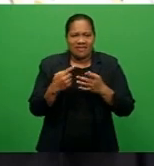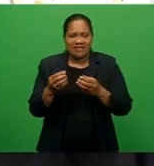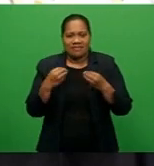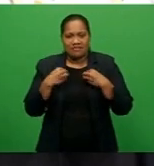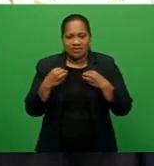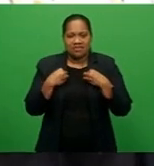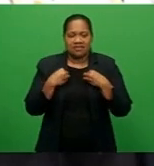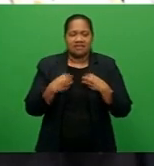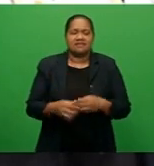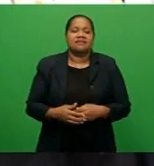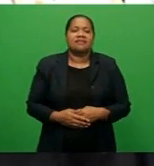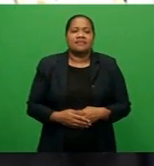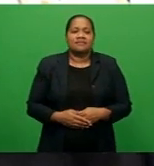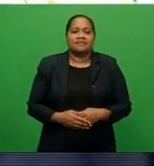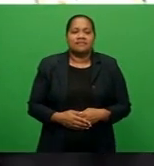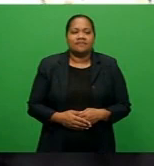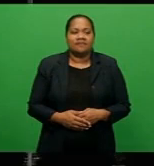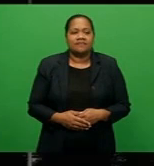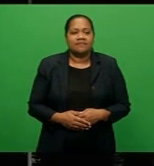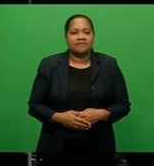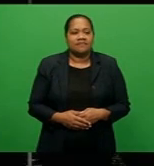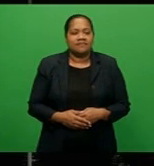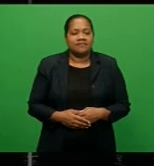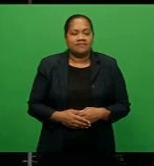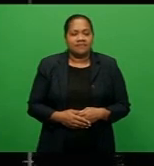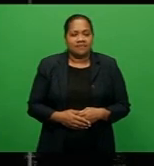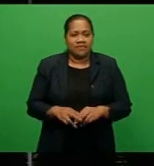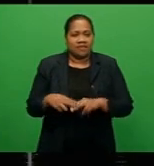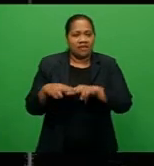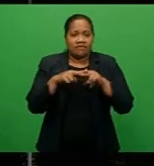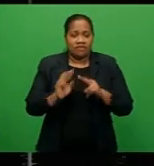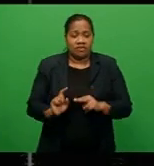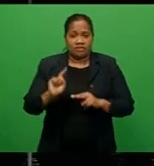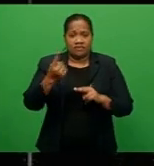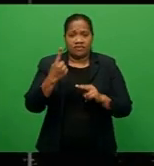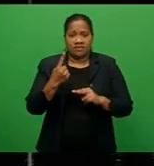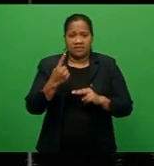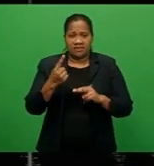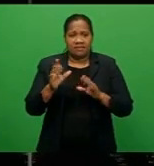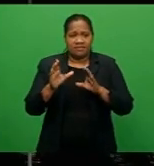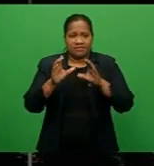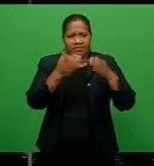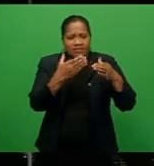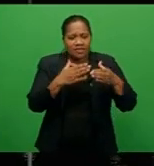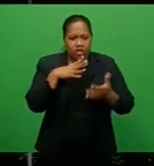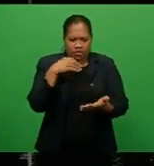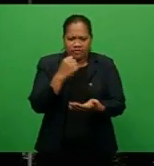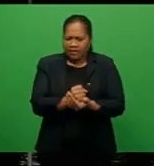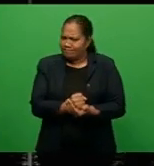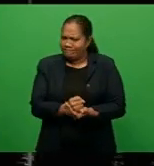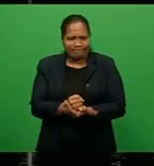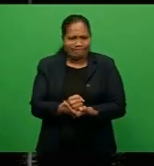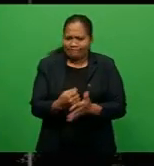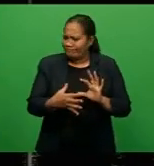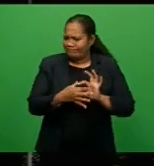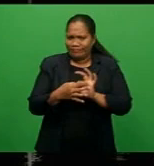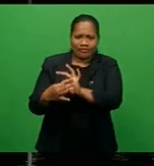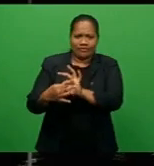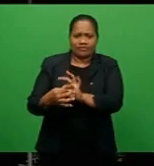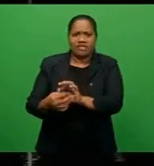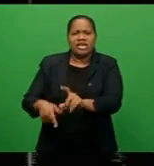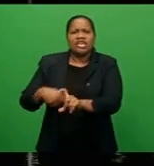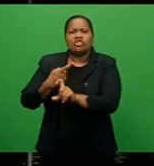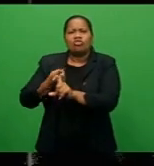Apinisa Wangarandovu, FBC News. The Fiji First Party has confirmed that it has no connections to Facebook commentator